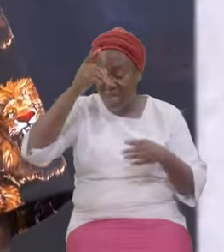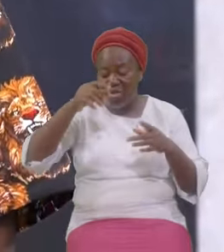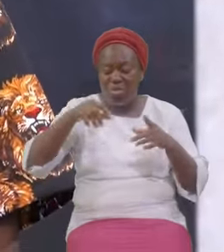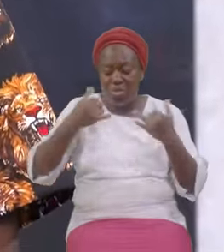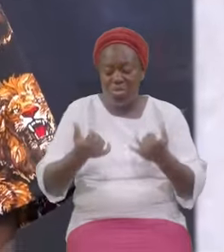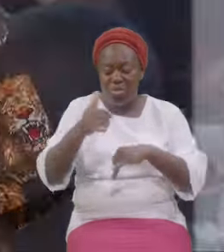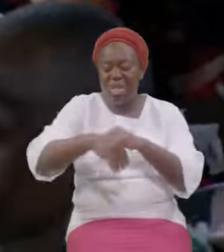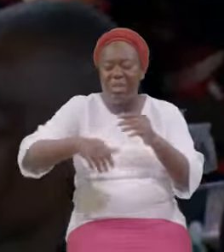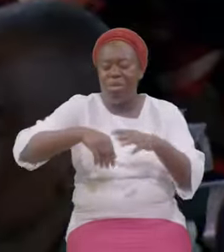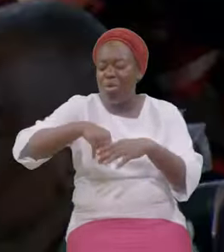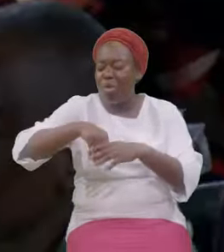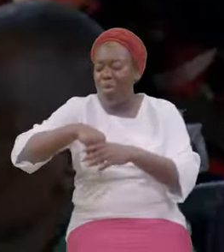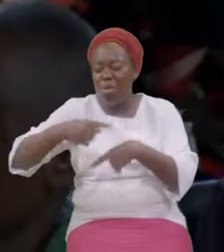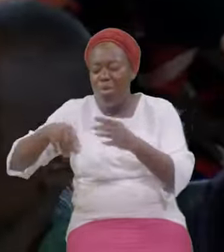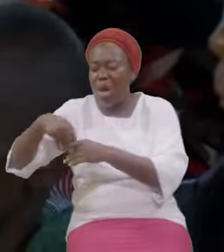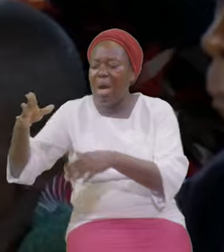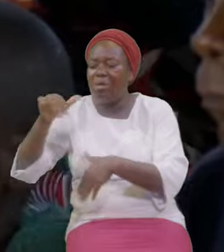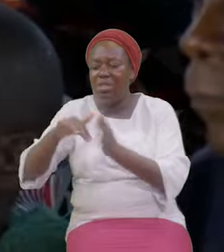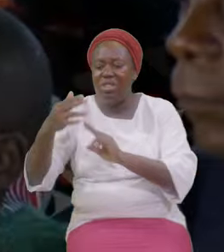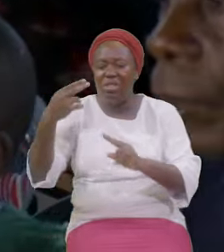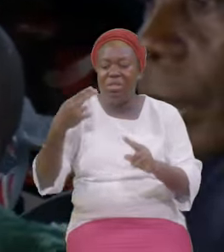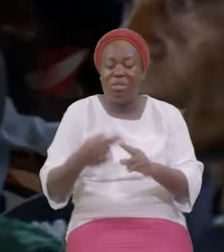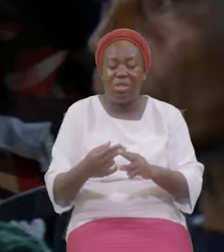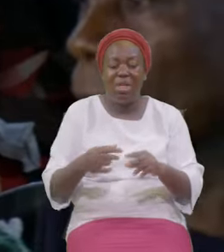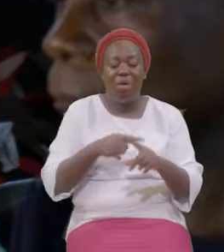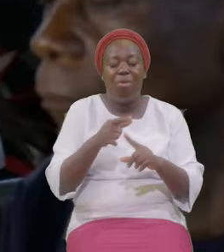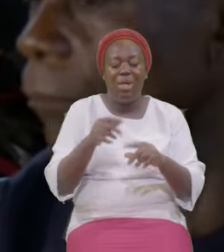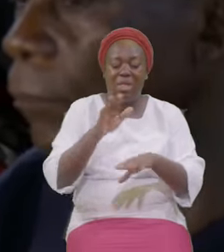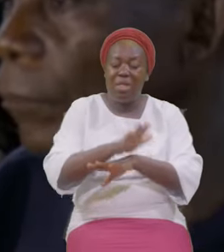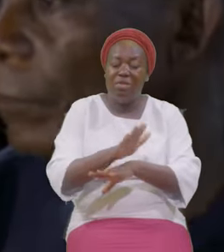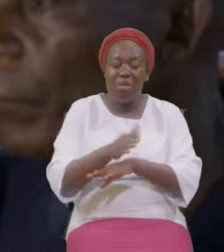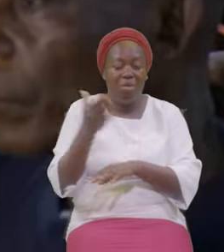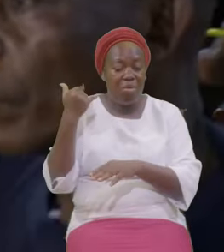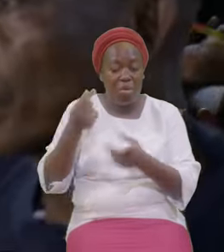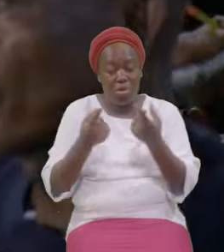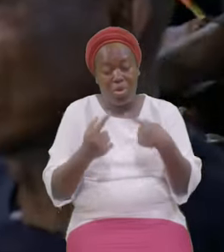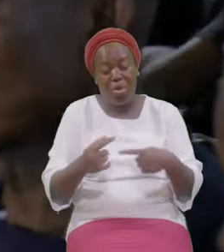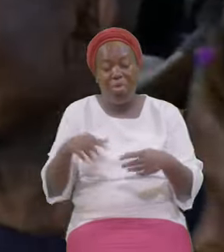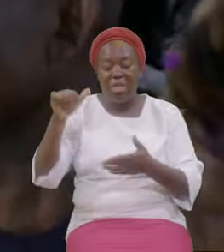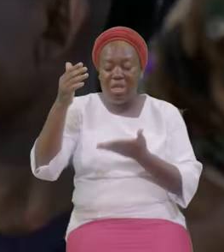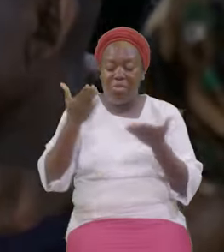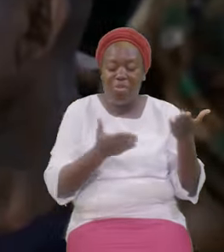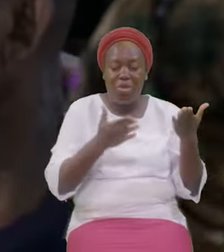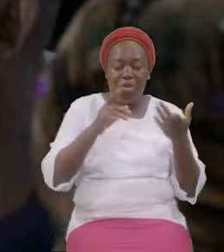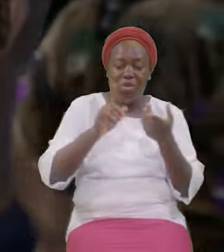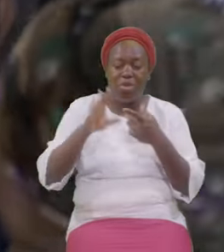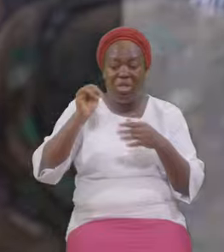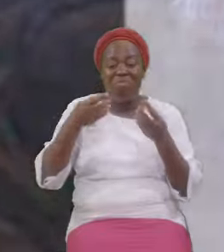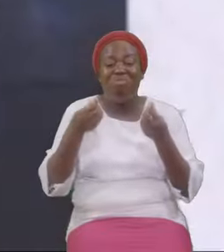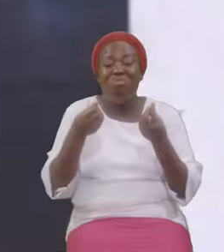name. When the evening was come, they brought unto him many that